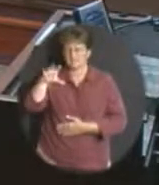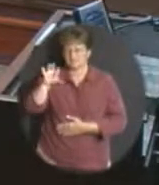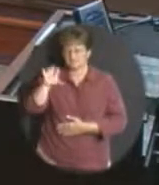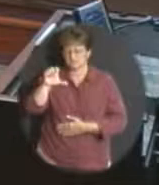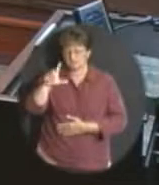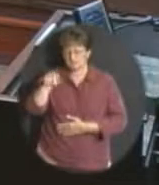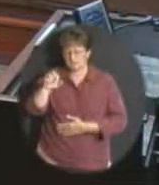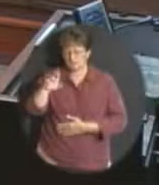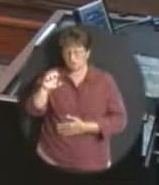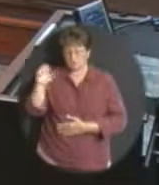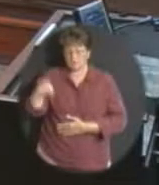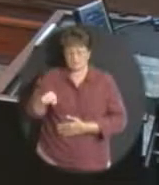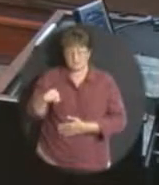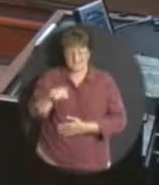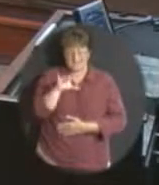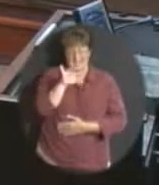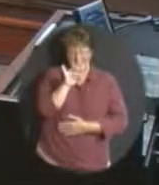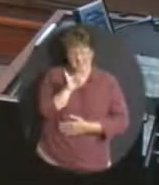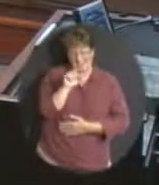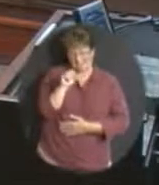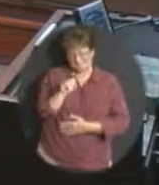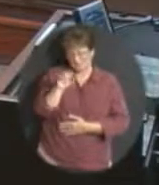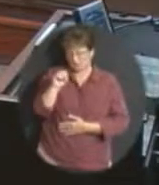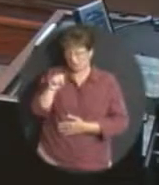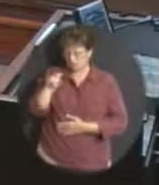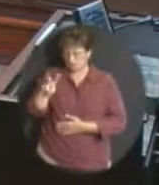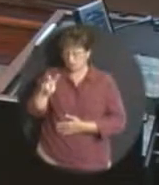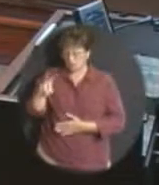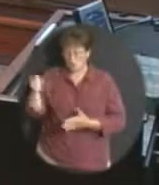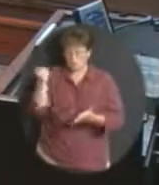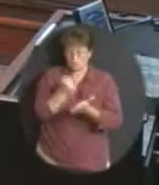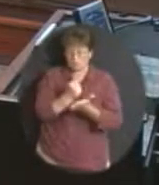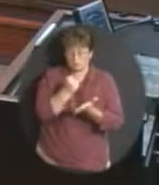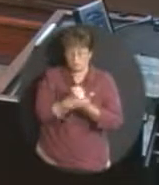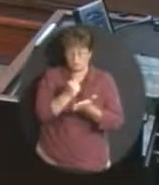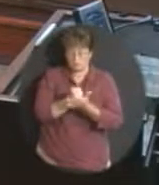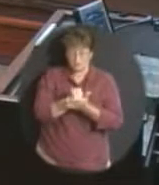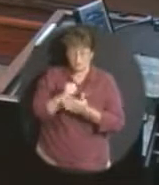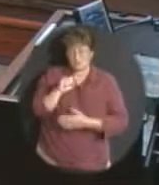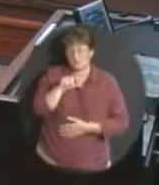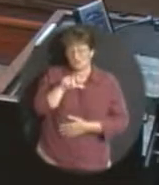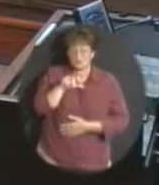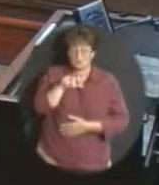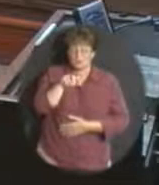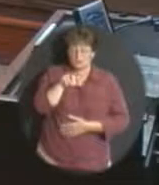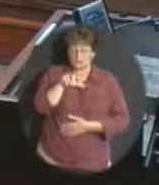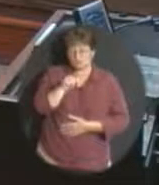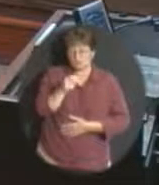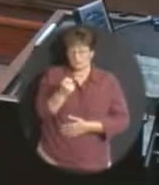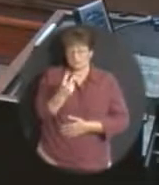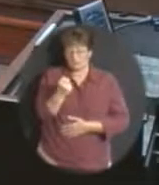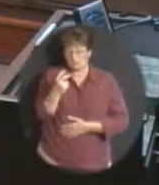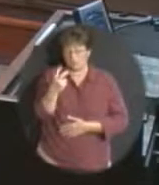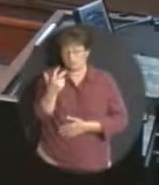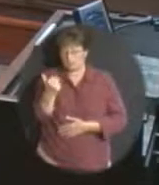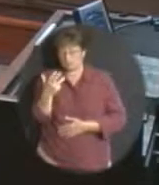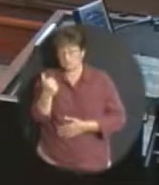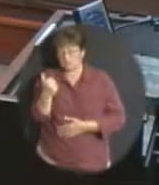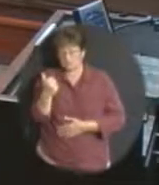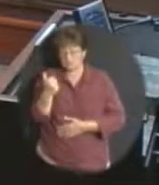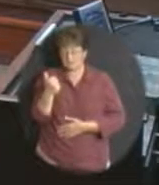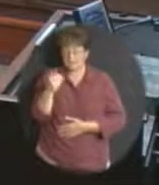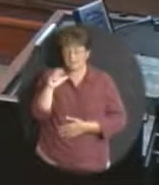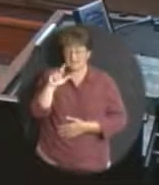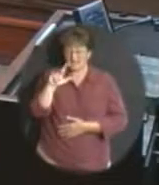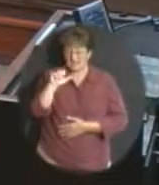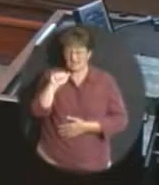On to 8.02, approval of the 2012-13 athletic trainer agreement. Discussion or questions? Dr. Perry, can you